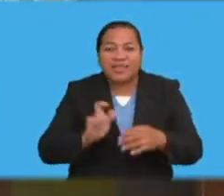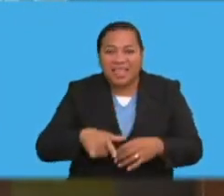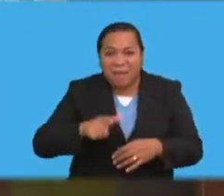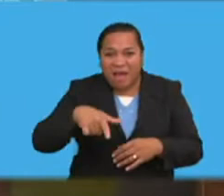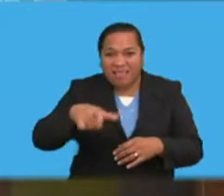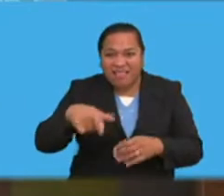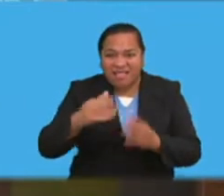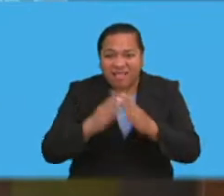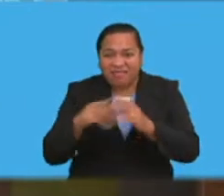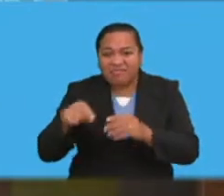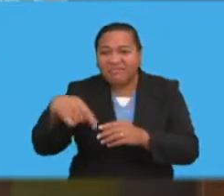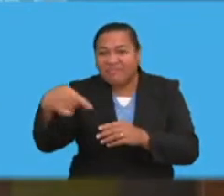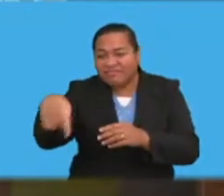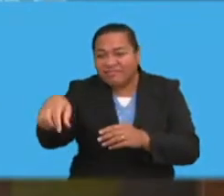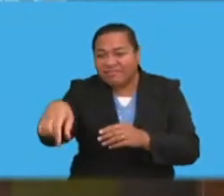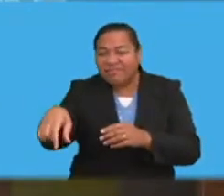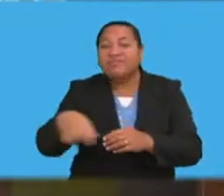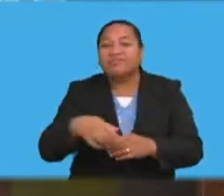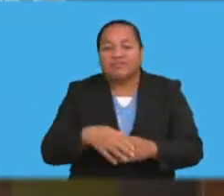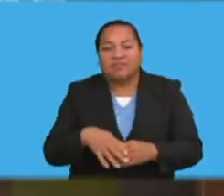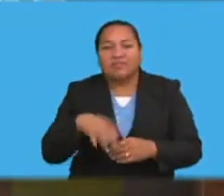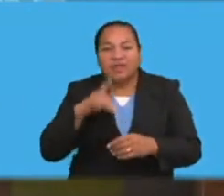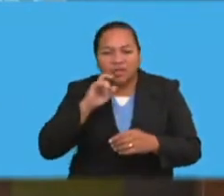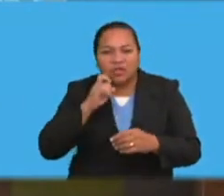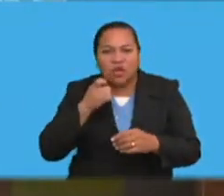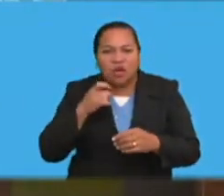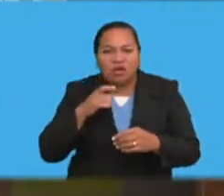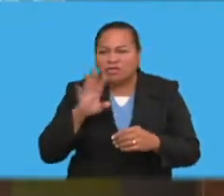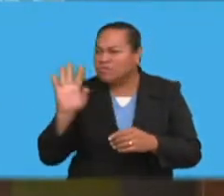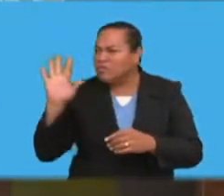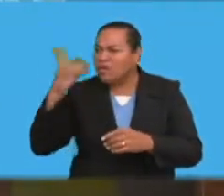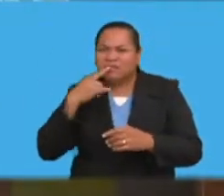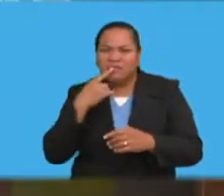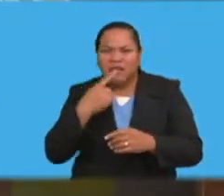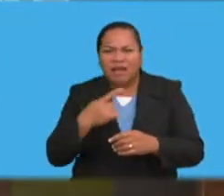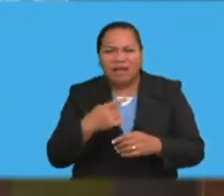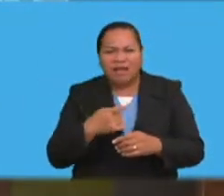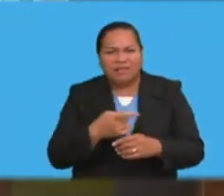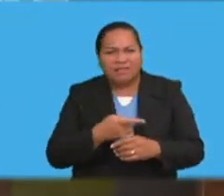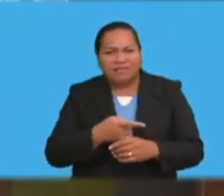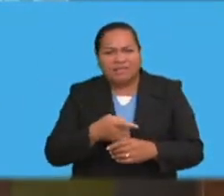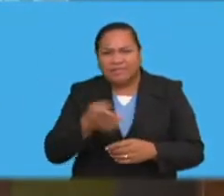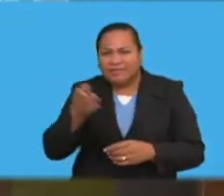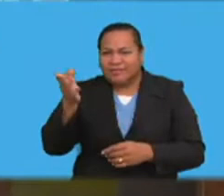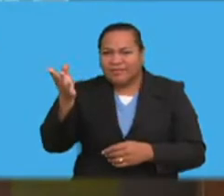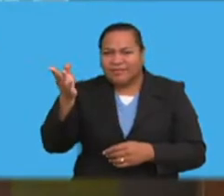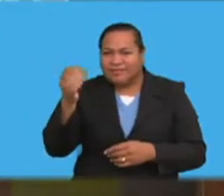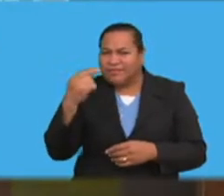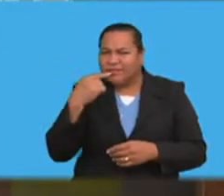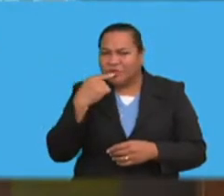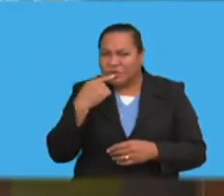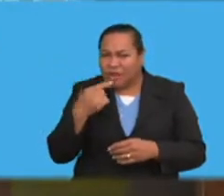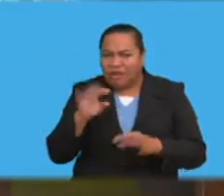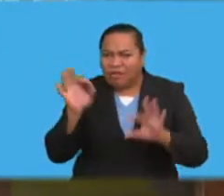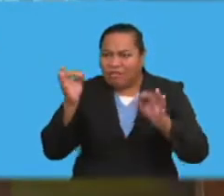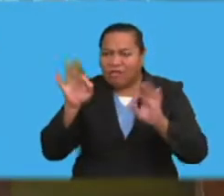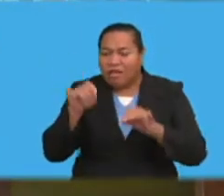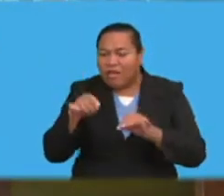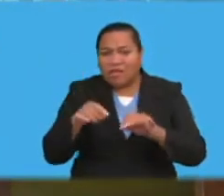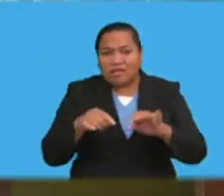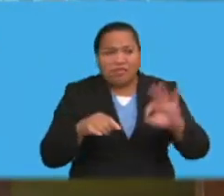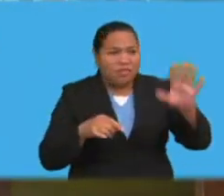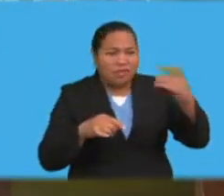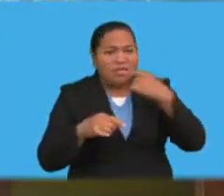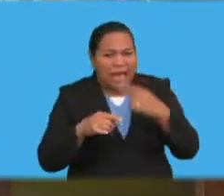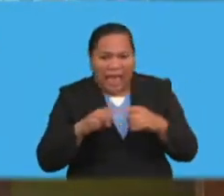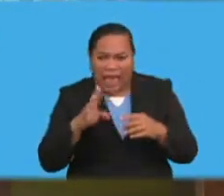Honorable Bolitavo came in and said that he went there and there was no work at that area. Madam Speaker, unfortunately it's misleading to